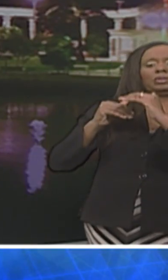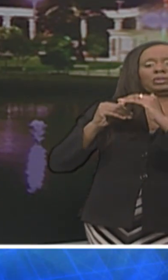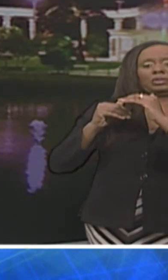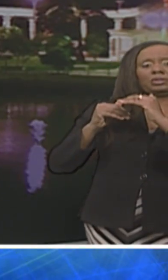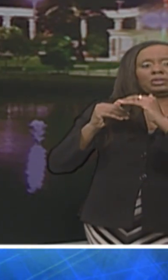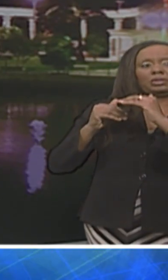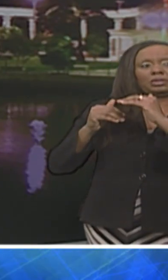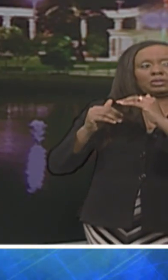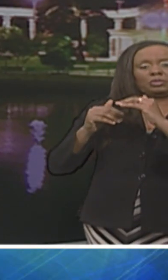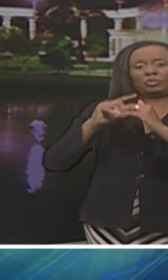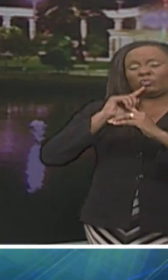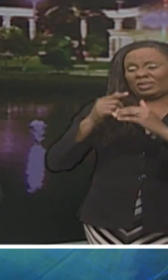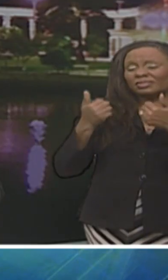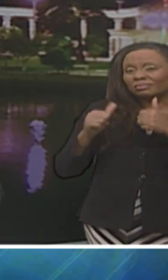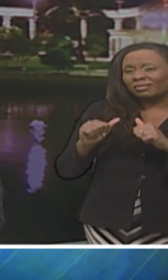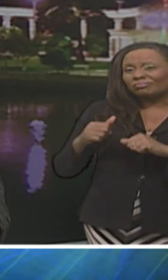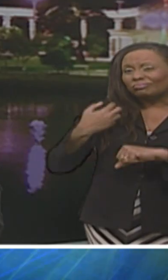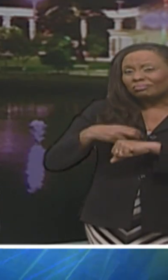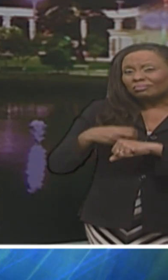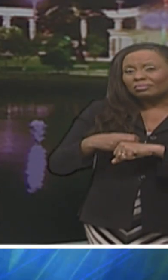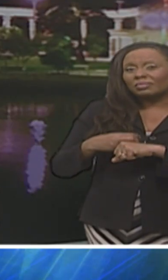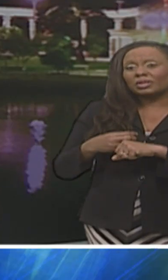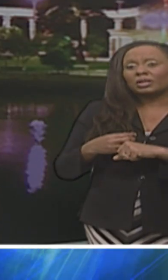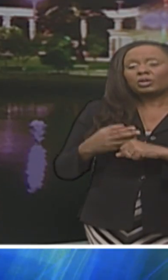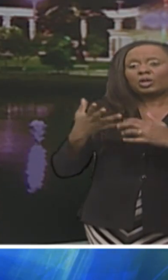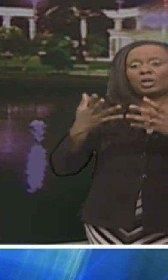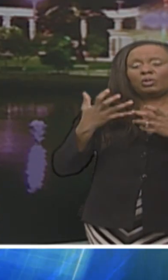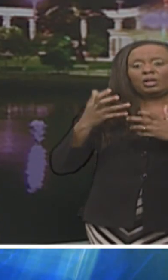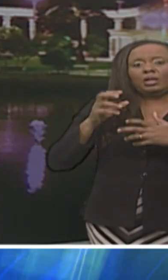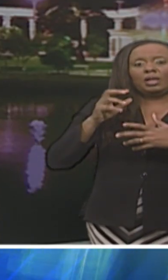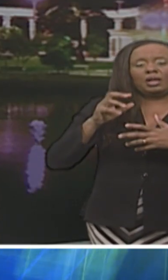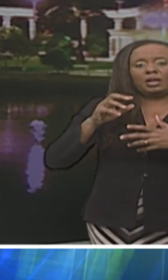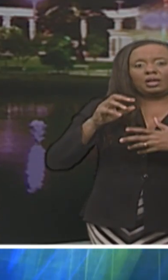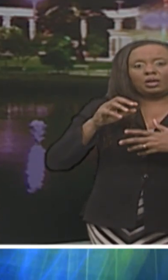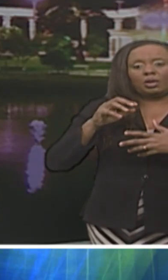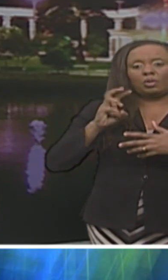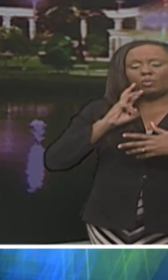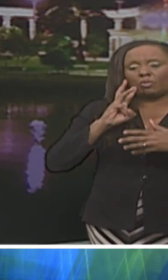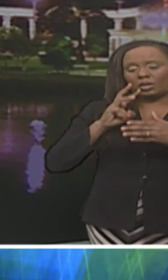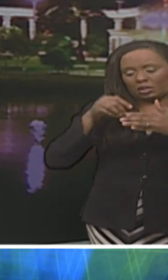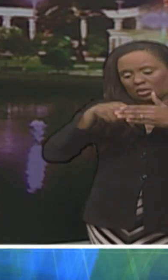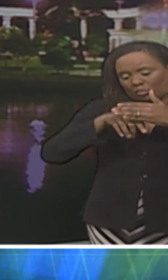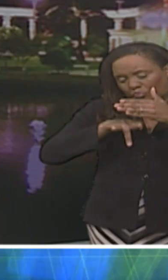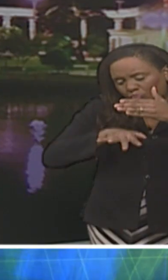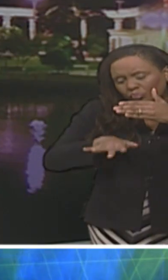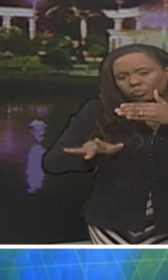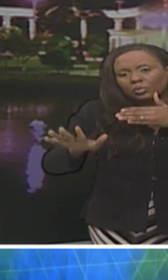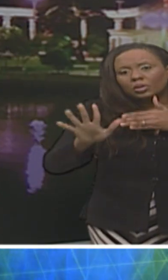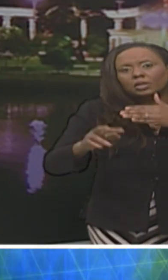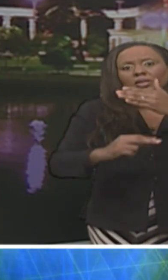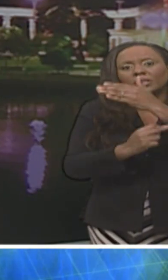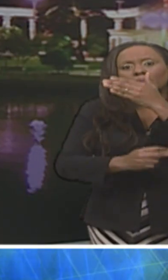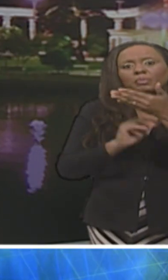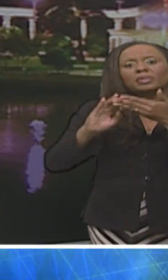of them to the base street lift station, to the Bridgetown plant, by virtue of our bypass that is in effect now,